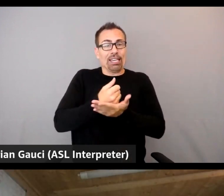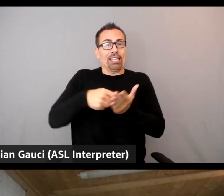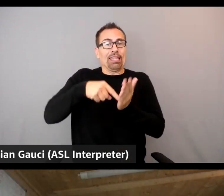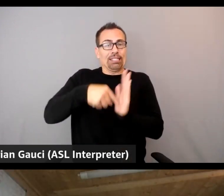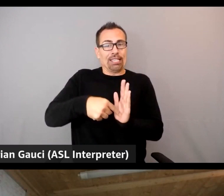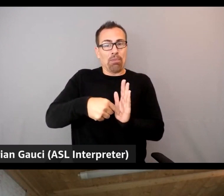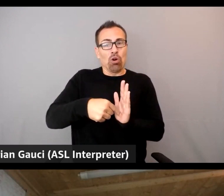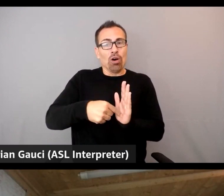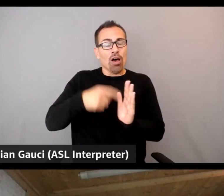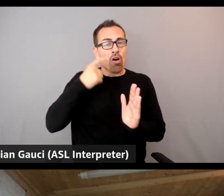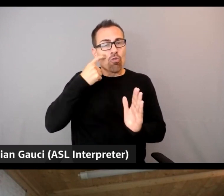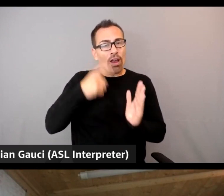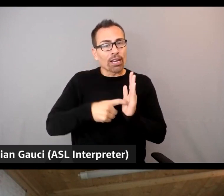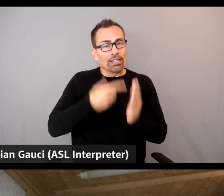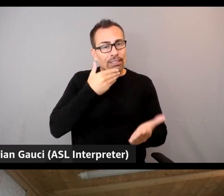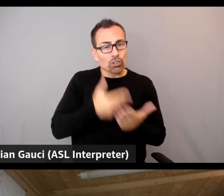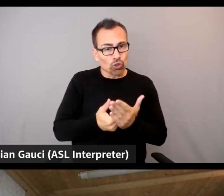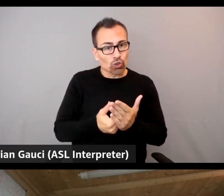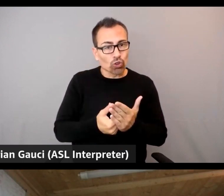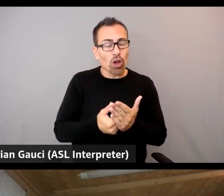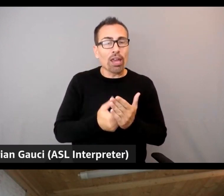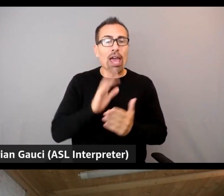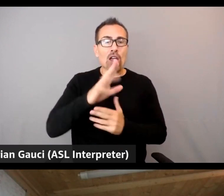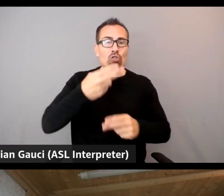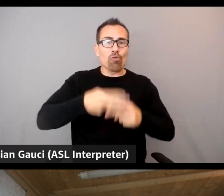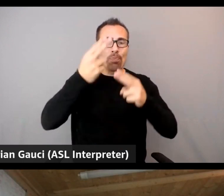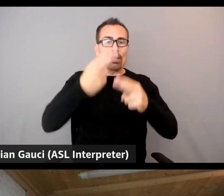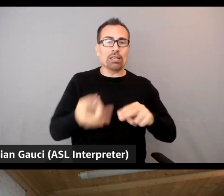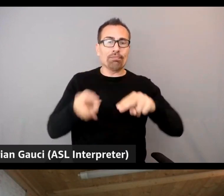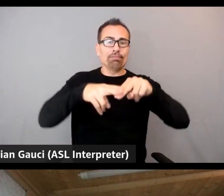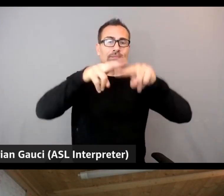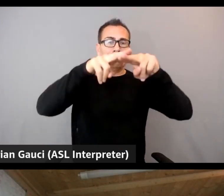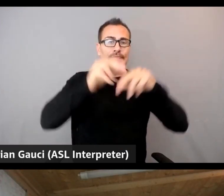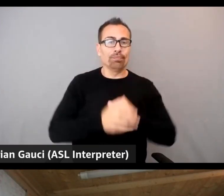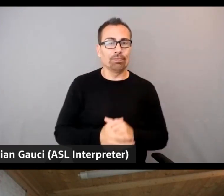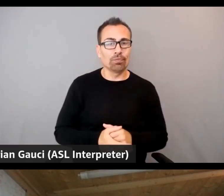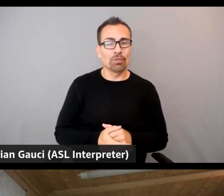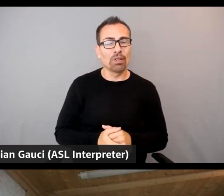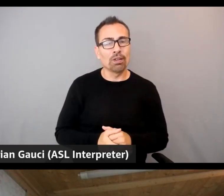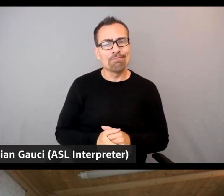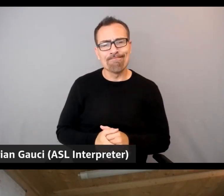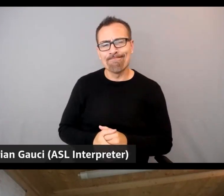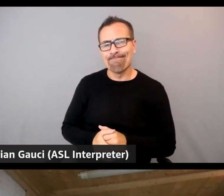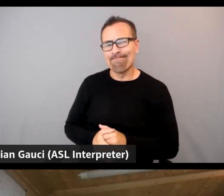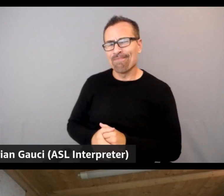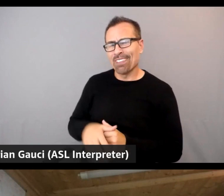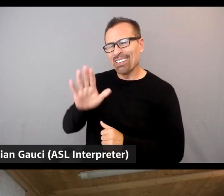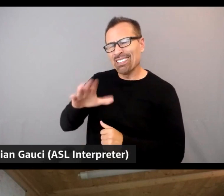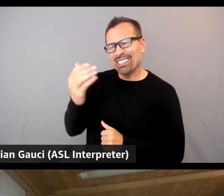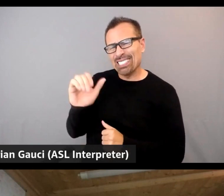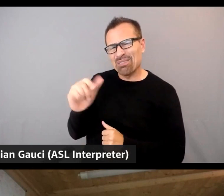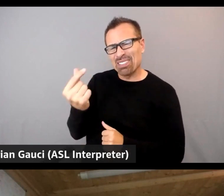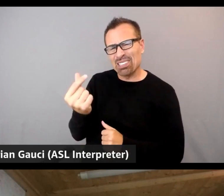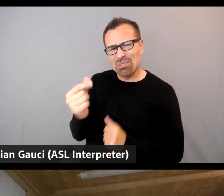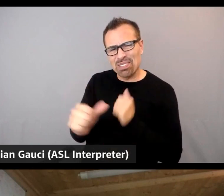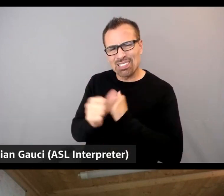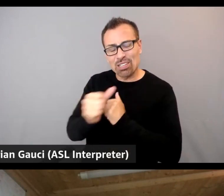So they want to see these sample sizes coming in. And it seems like it might be a little bit dangerous, because once you lose